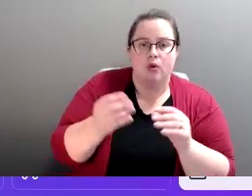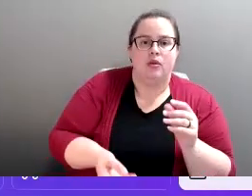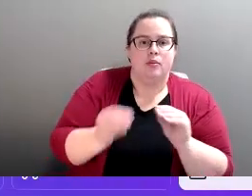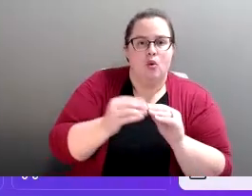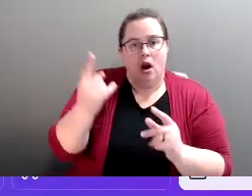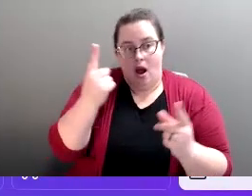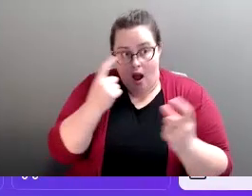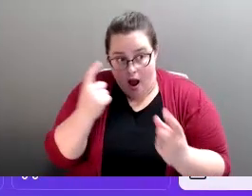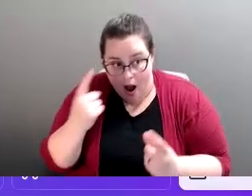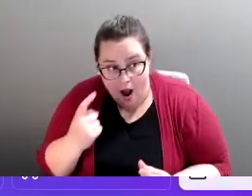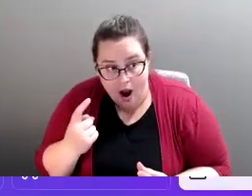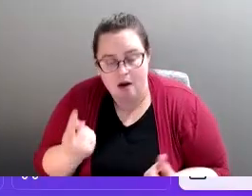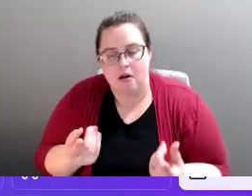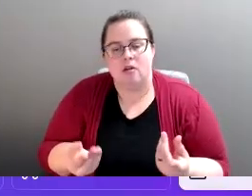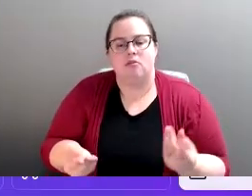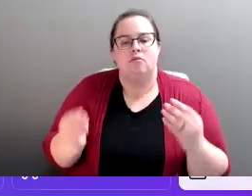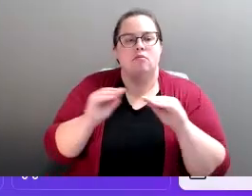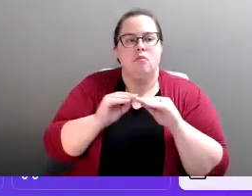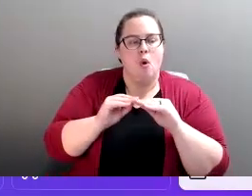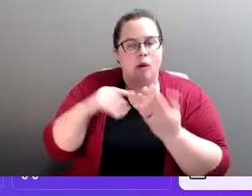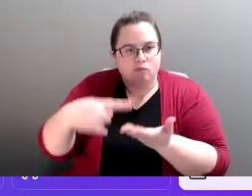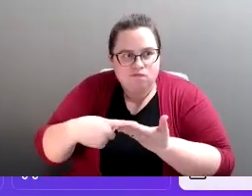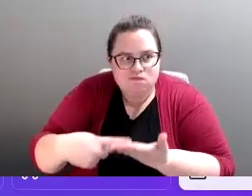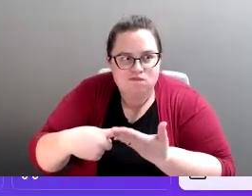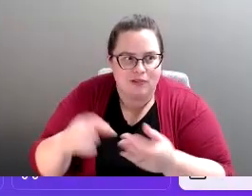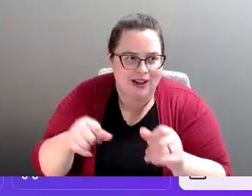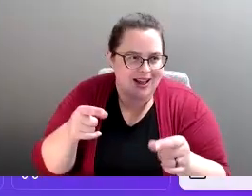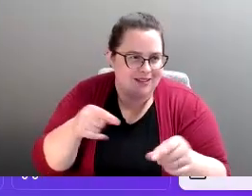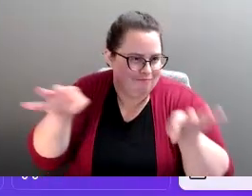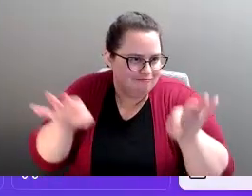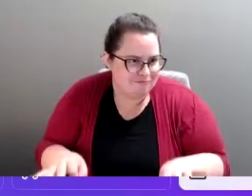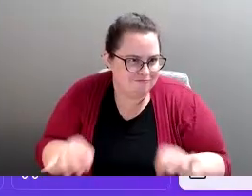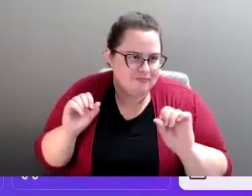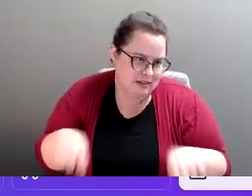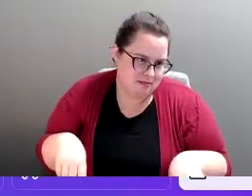ask, the more conversation we can have. And I'm just going to tell you right now,